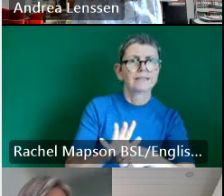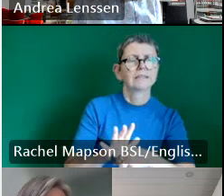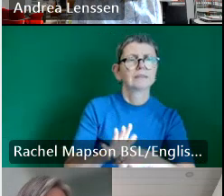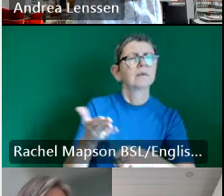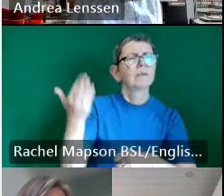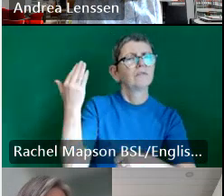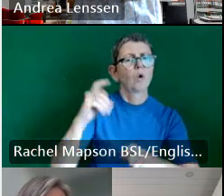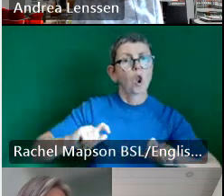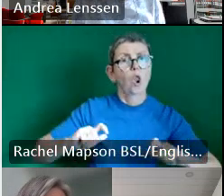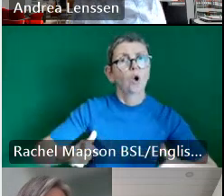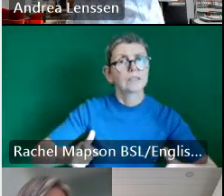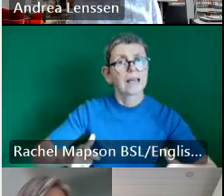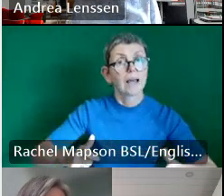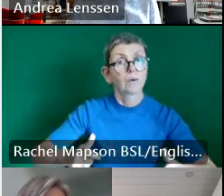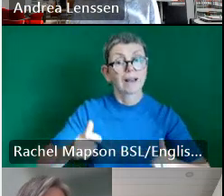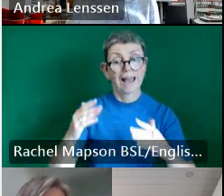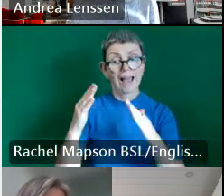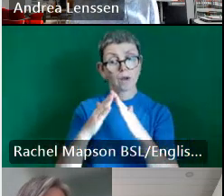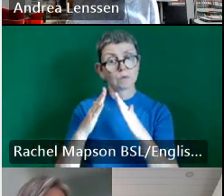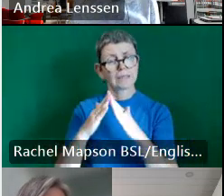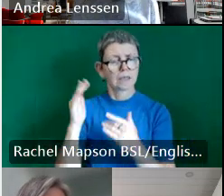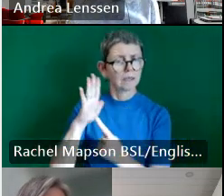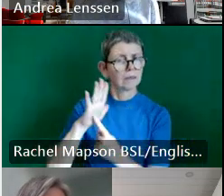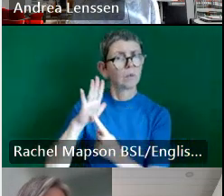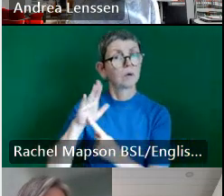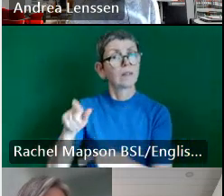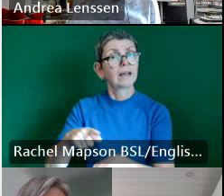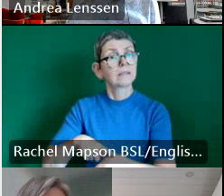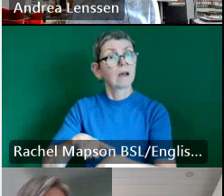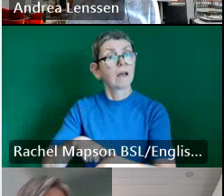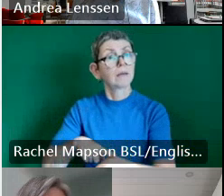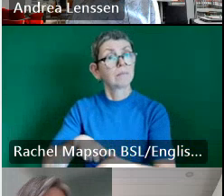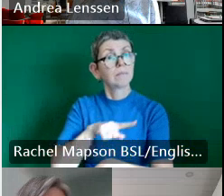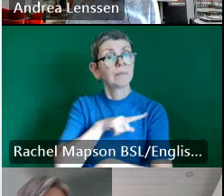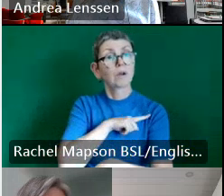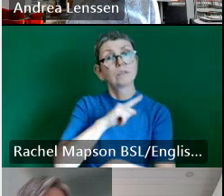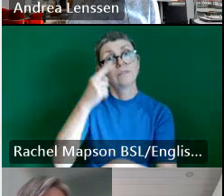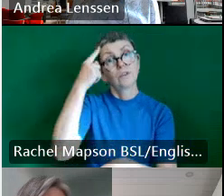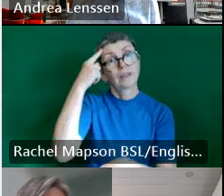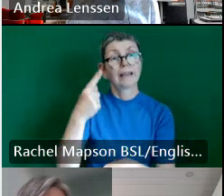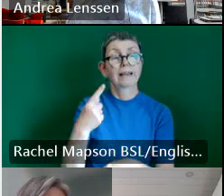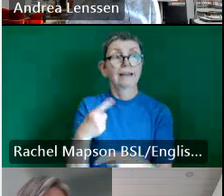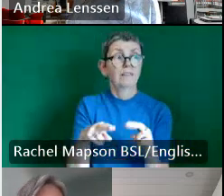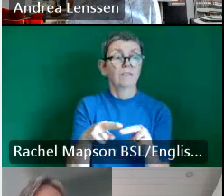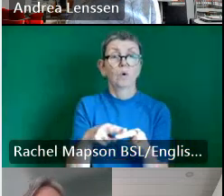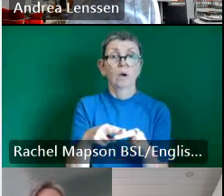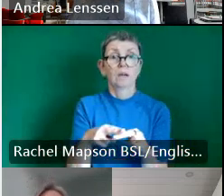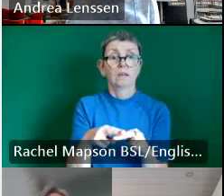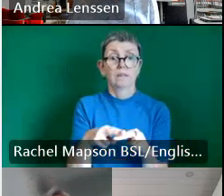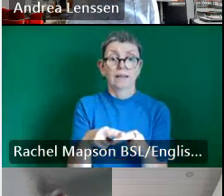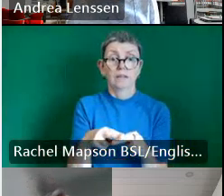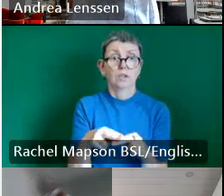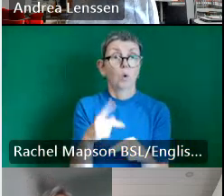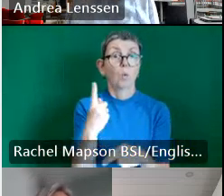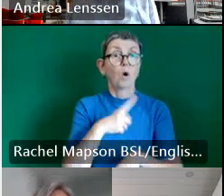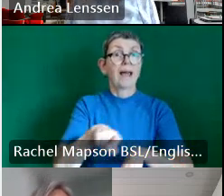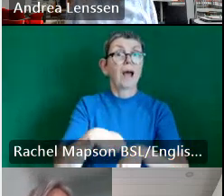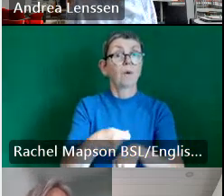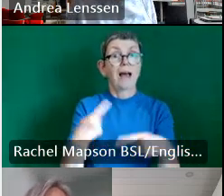was very important during the lockdown time because if you think about being locked in a space, you have 1 hour outside your